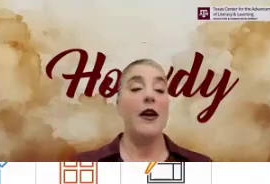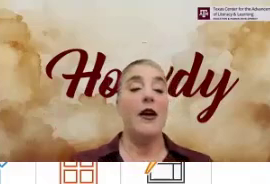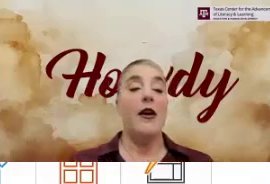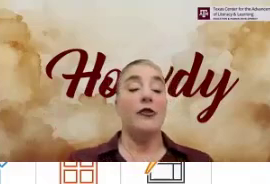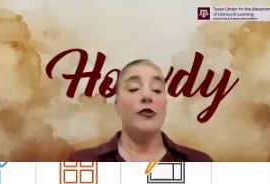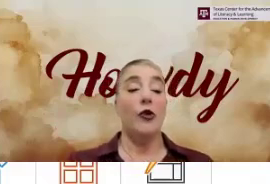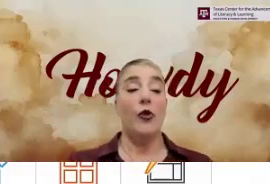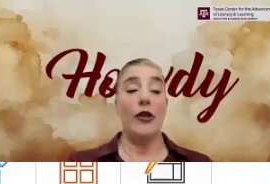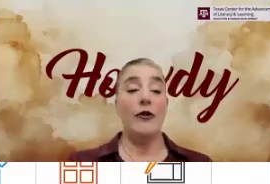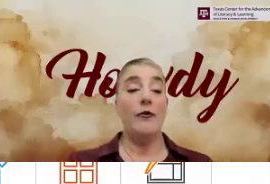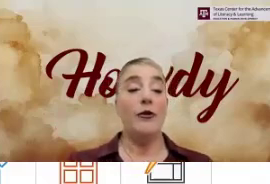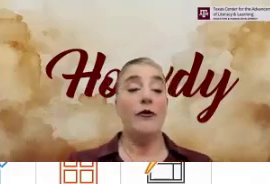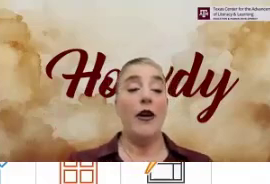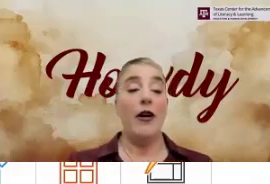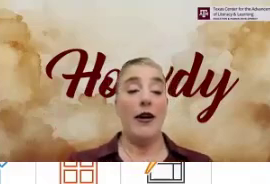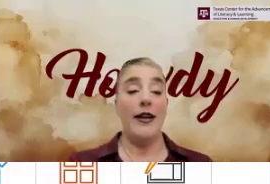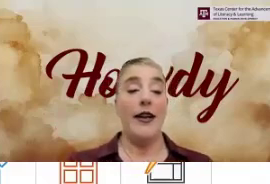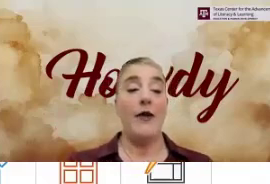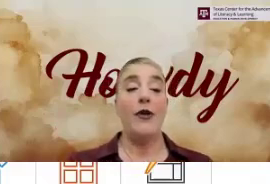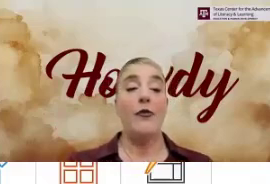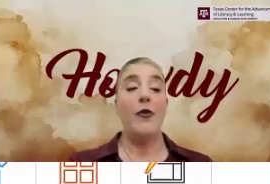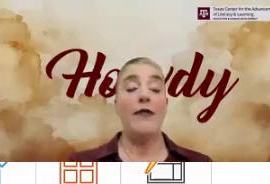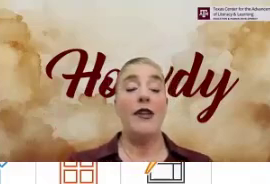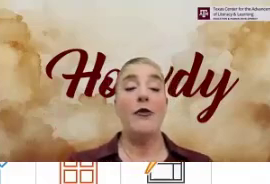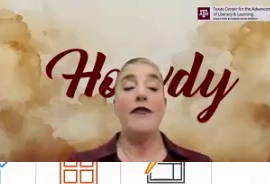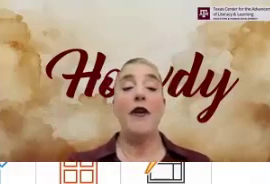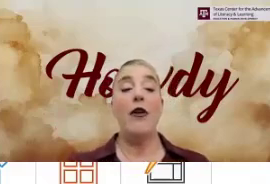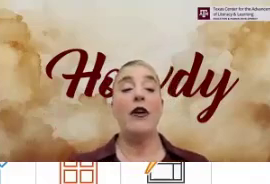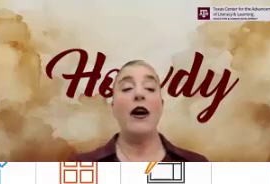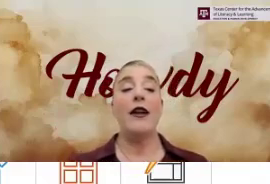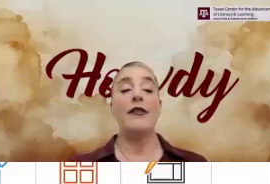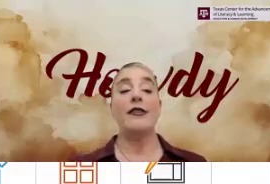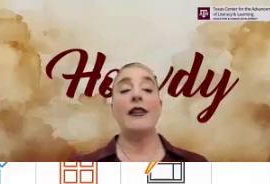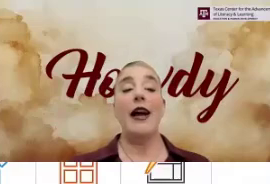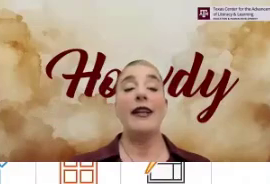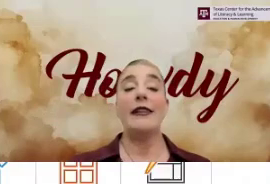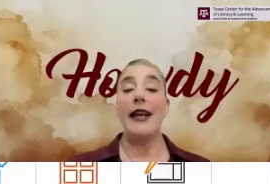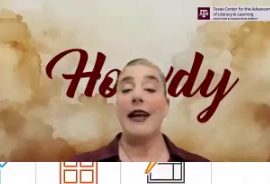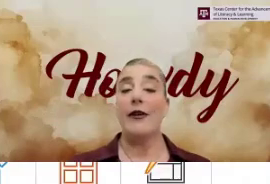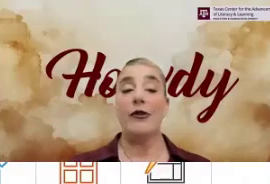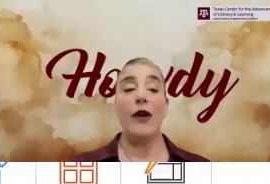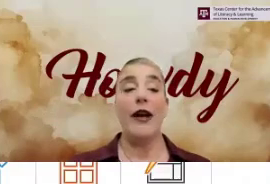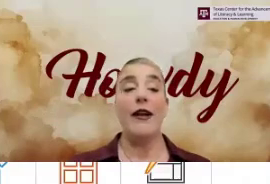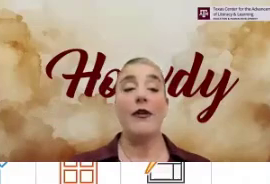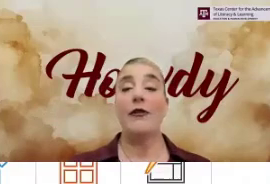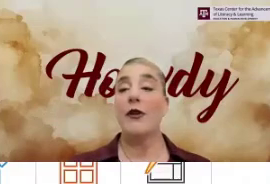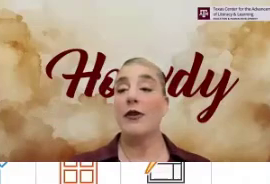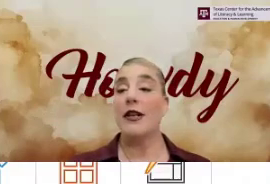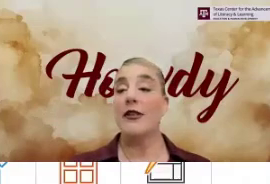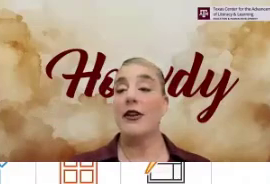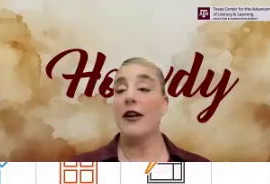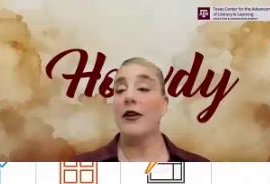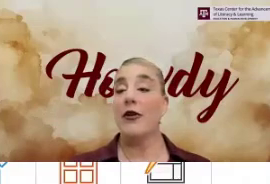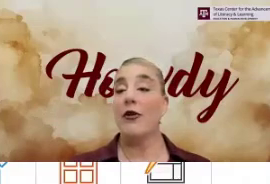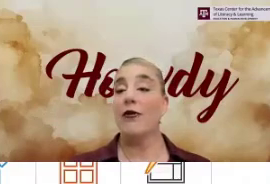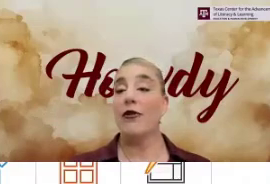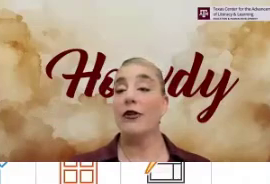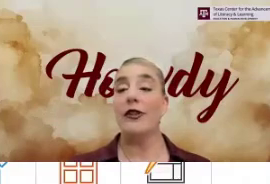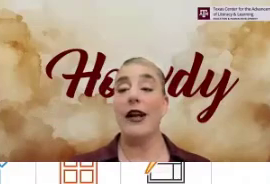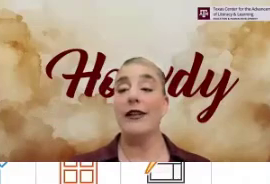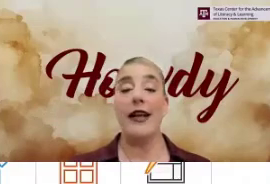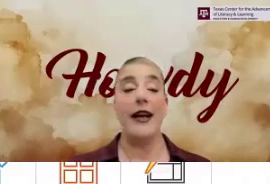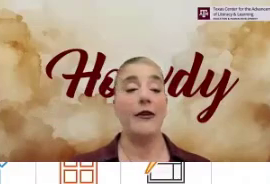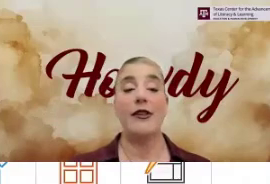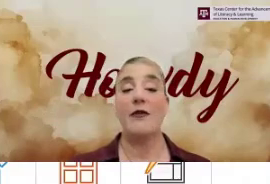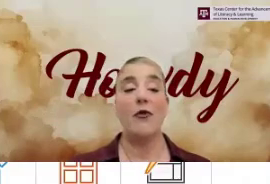Okay. We're gonna move on, and I think we've all got slide layouts, right? I don't think we need to kind of go